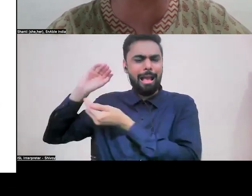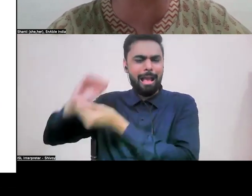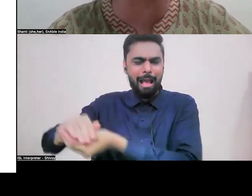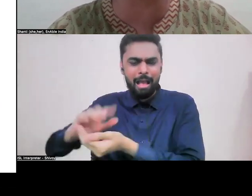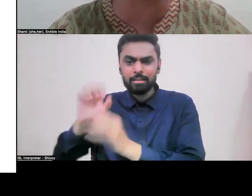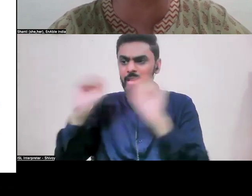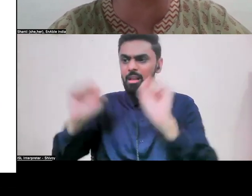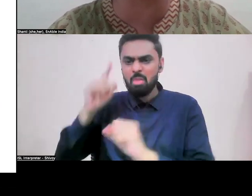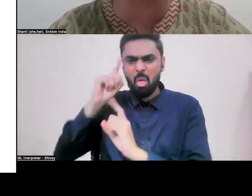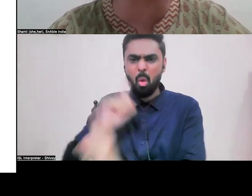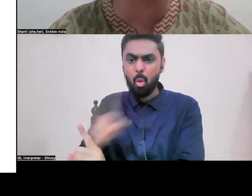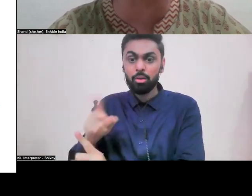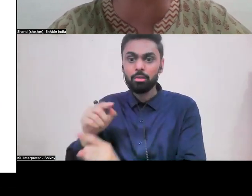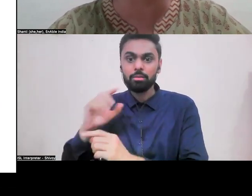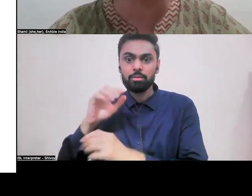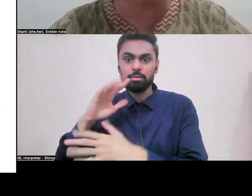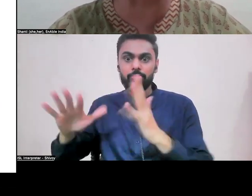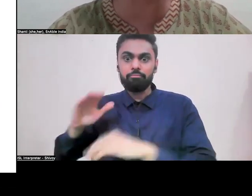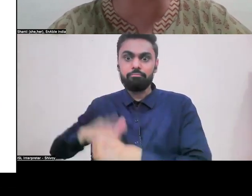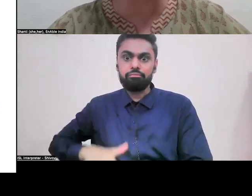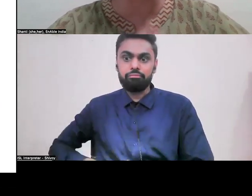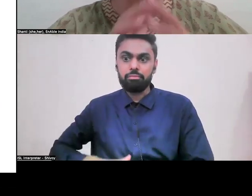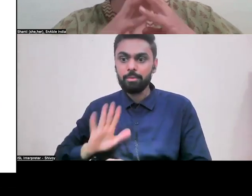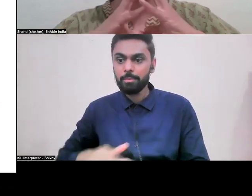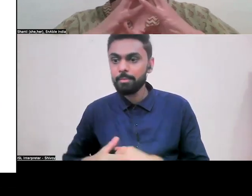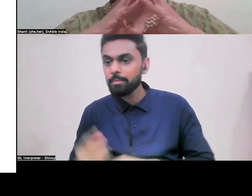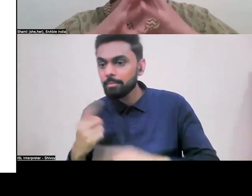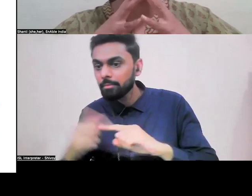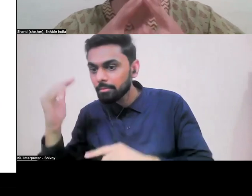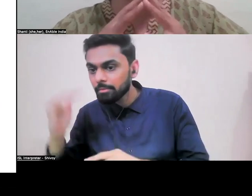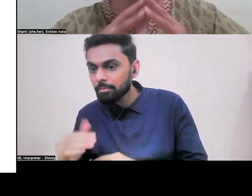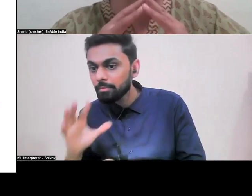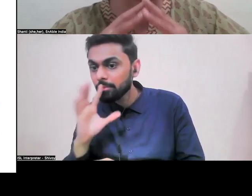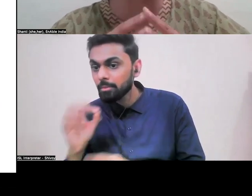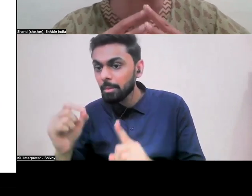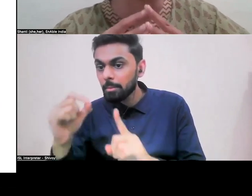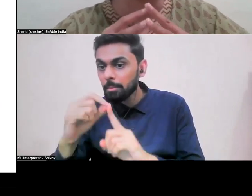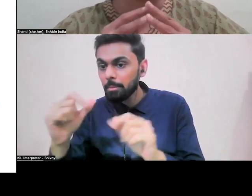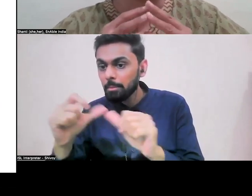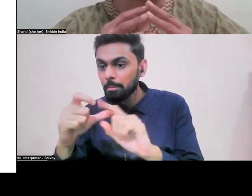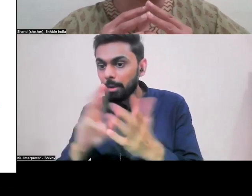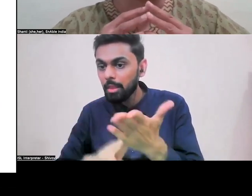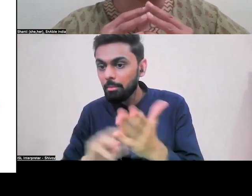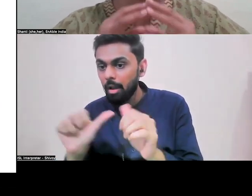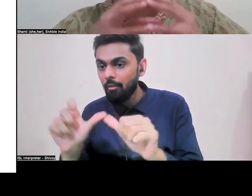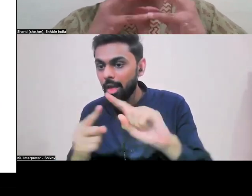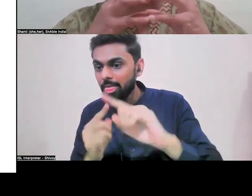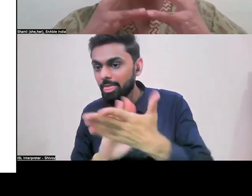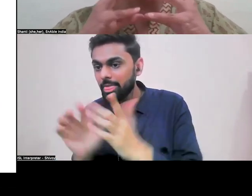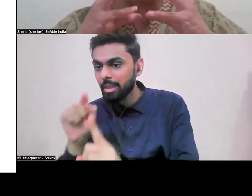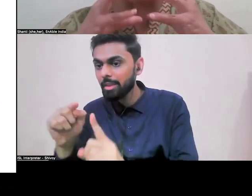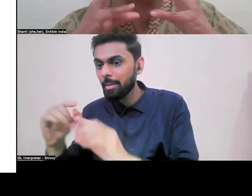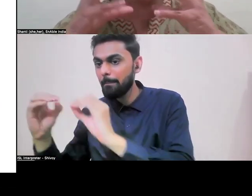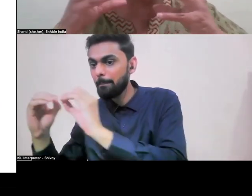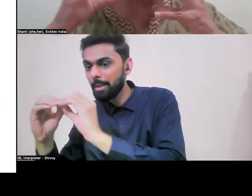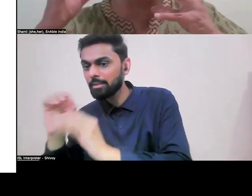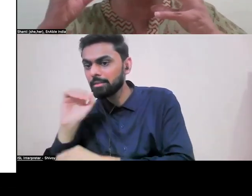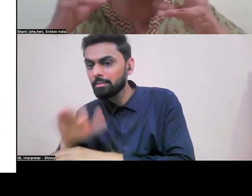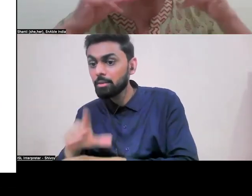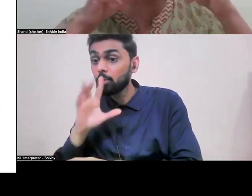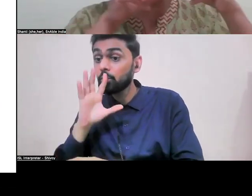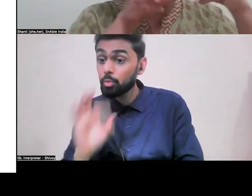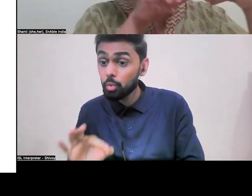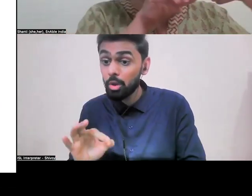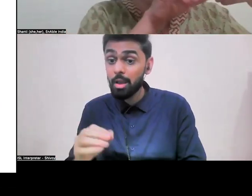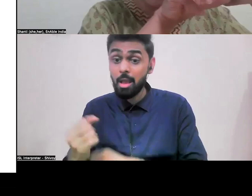people like medical professionals create the first mental. Padmavati, you have hit the nail on the head. If any work we